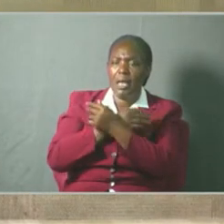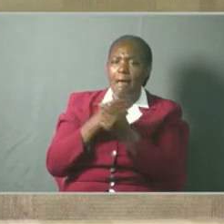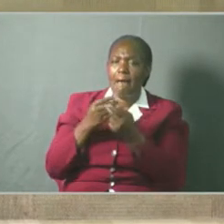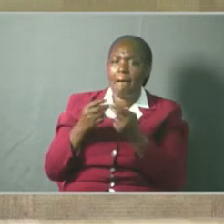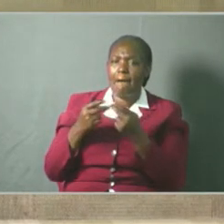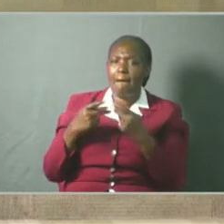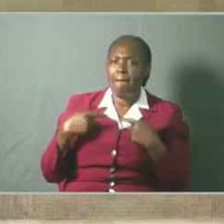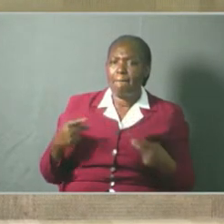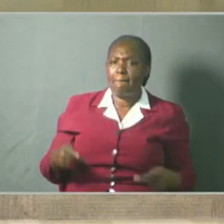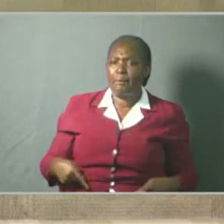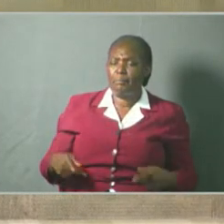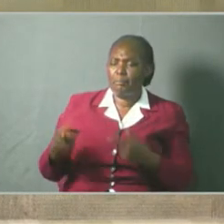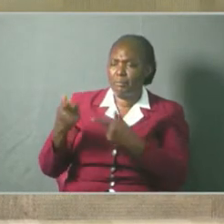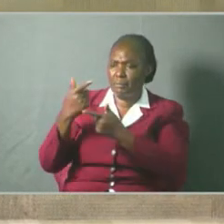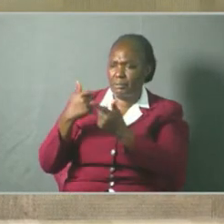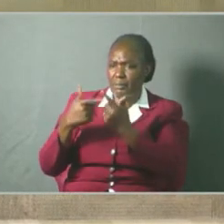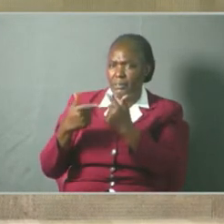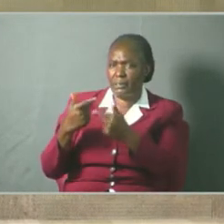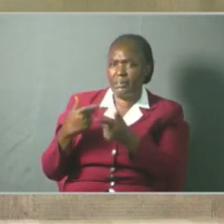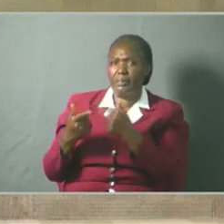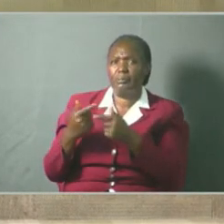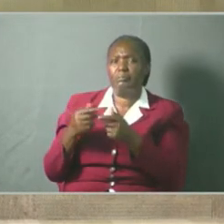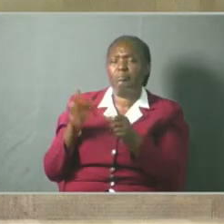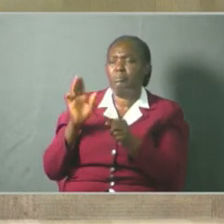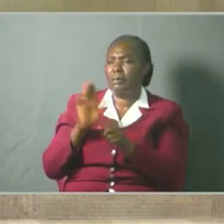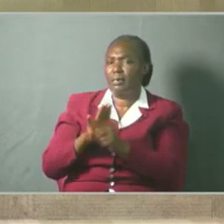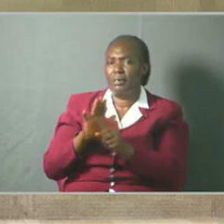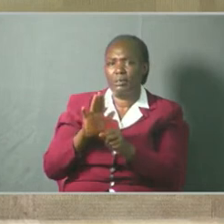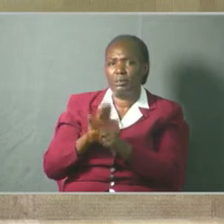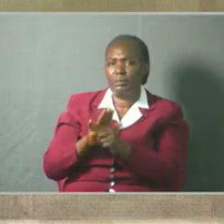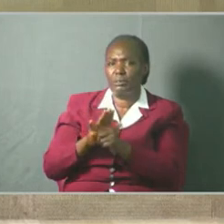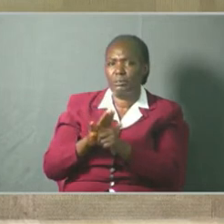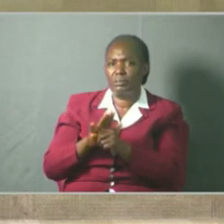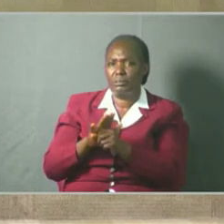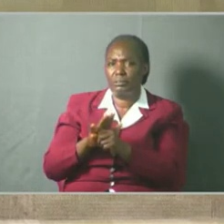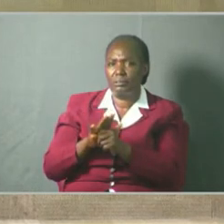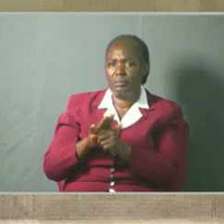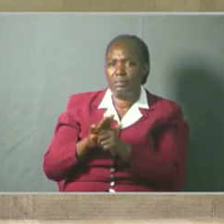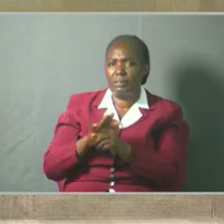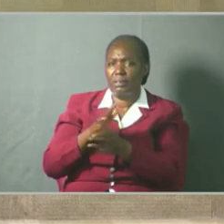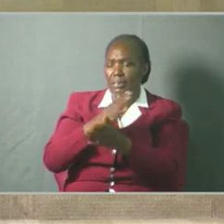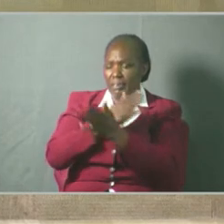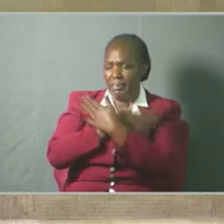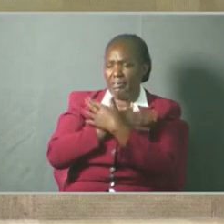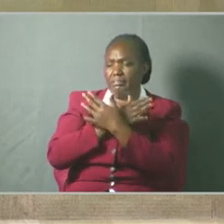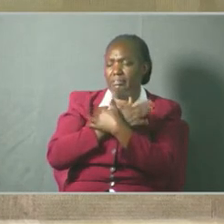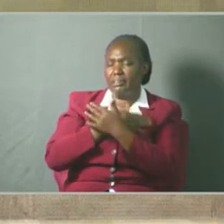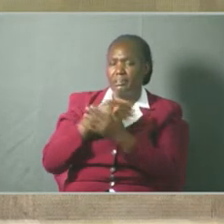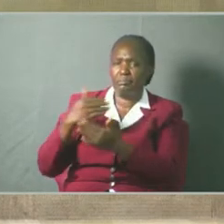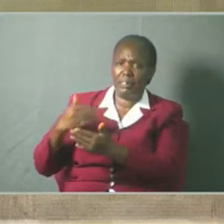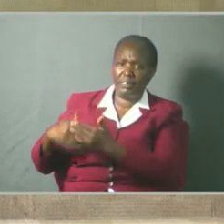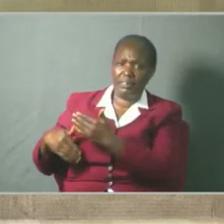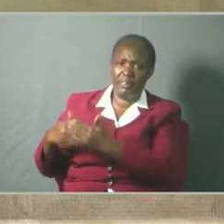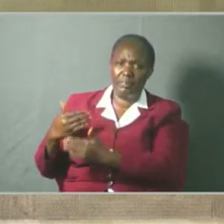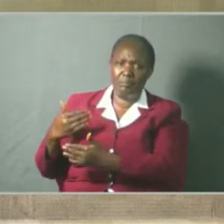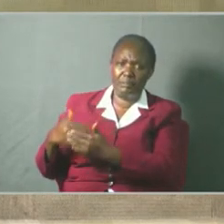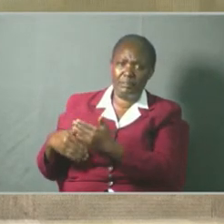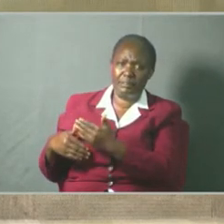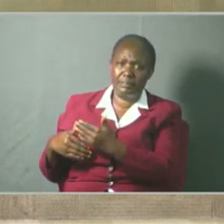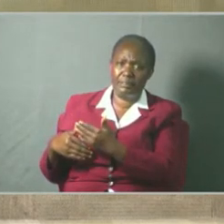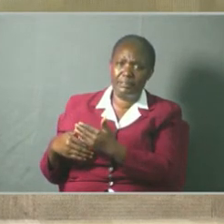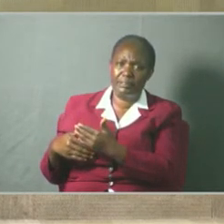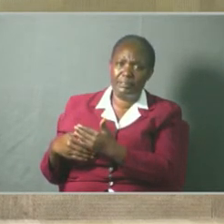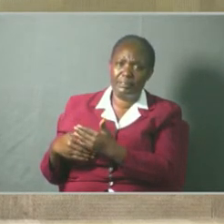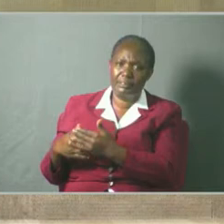the people. And Dagi wasn't there, my friends. You know, Dagi is my neighbor. She knows my father.